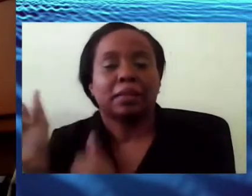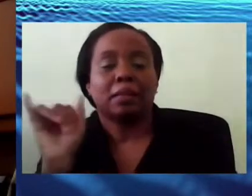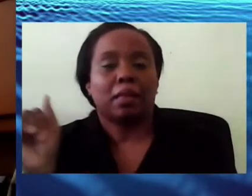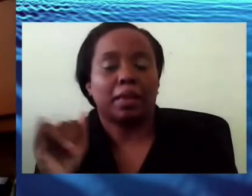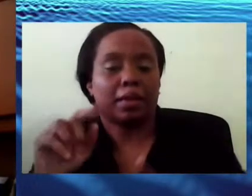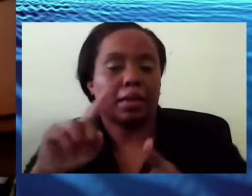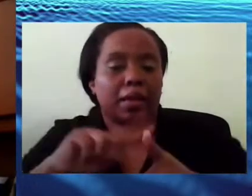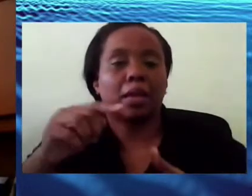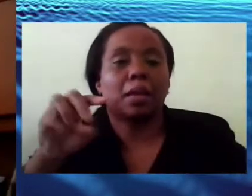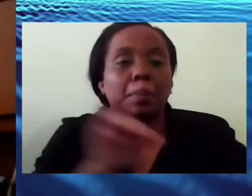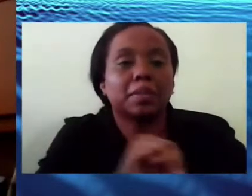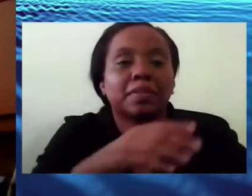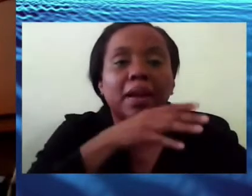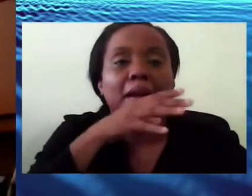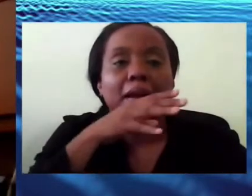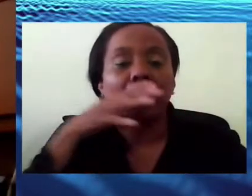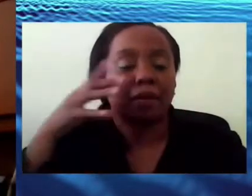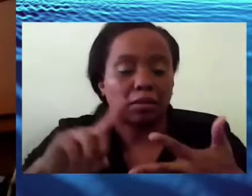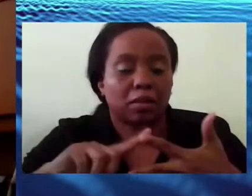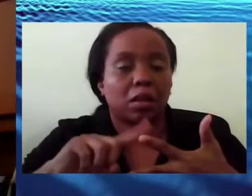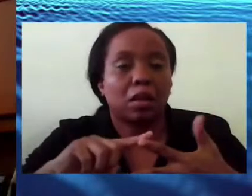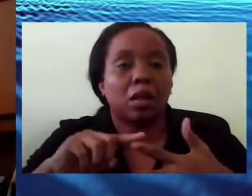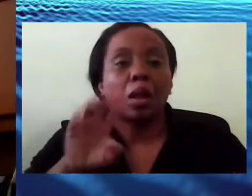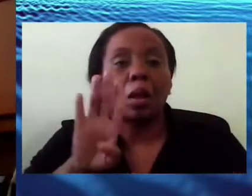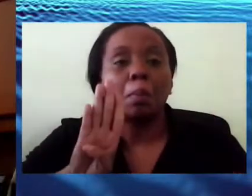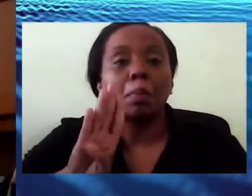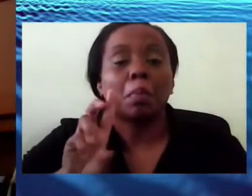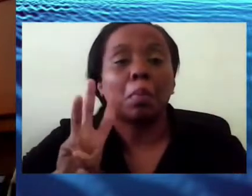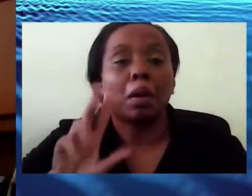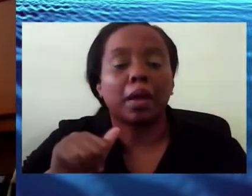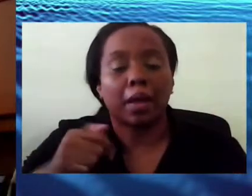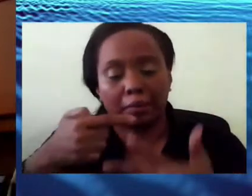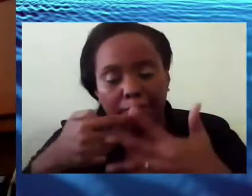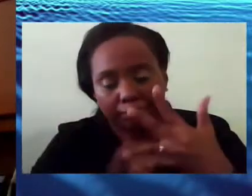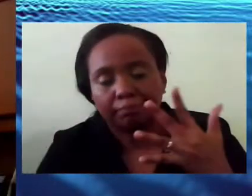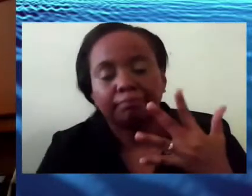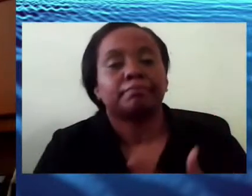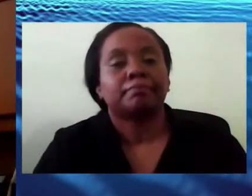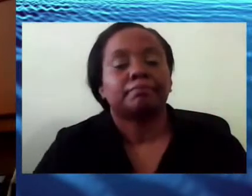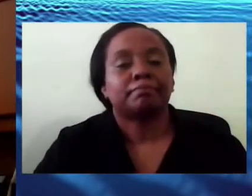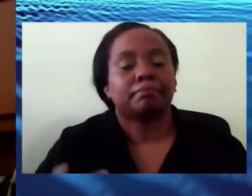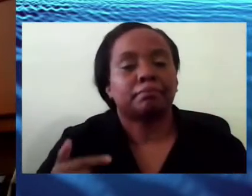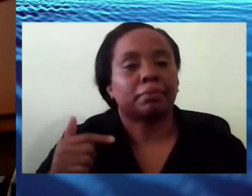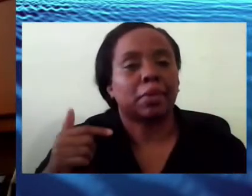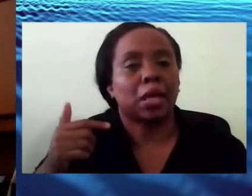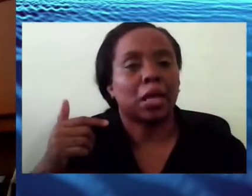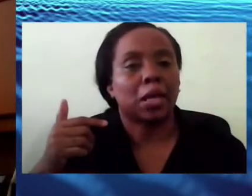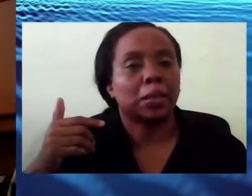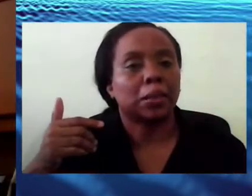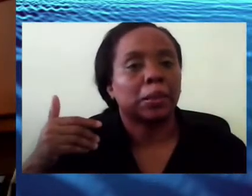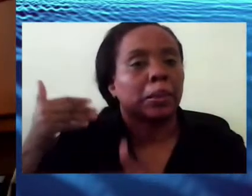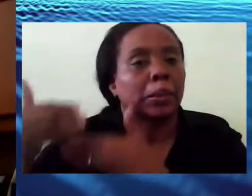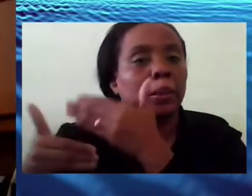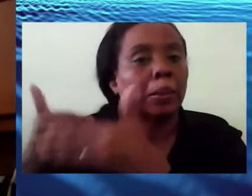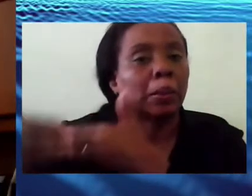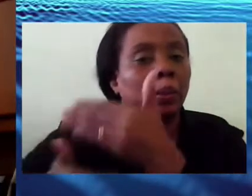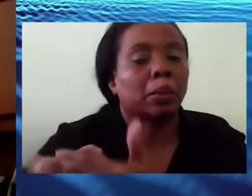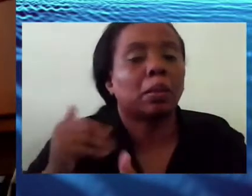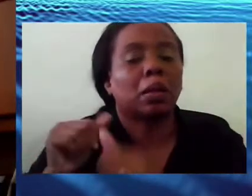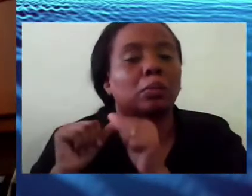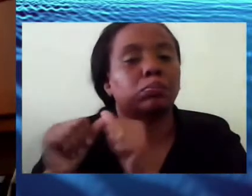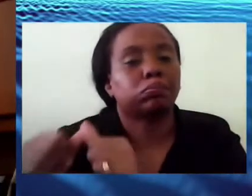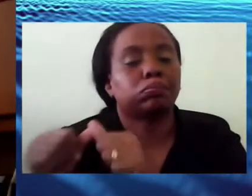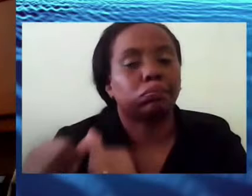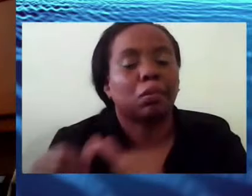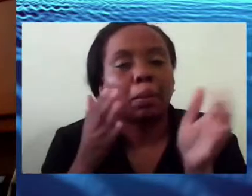Agriculture, Barbados Water Authority, and others, to ensure that going forward over the coming weeks, there is a continuous maintenance plan, because